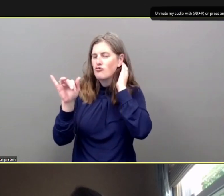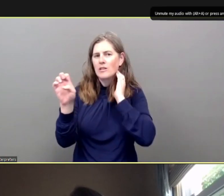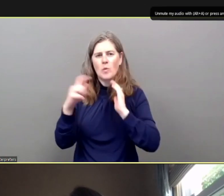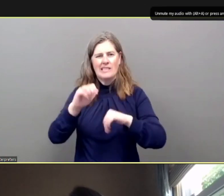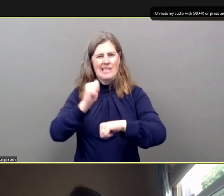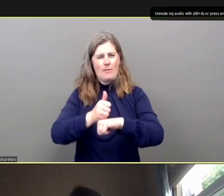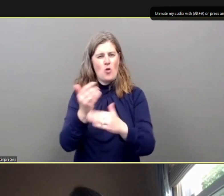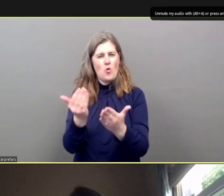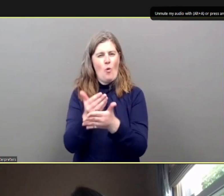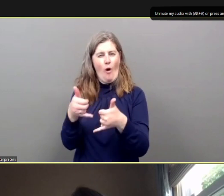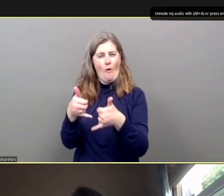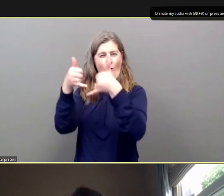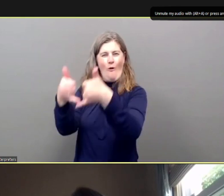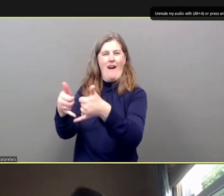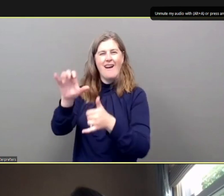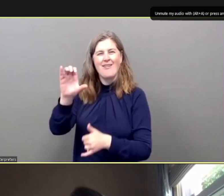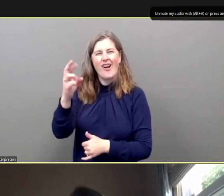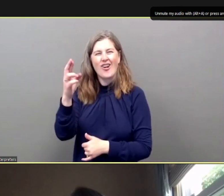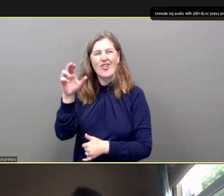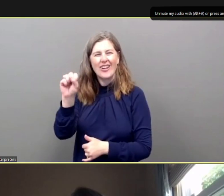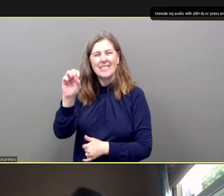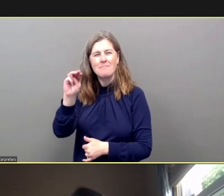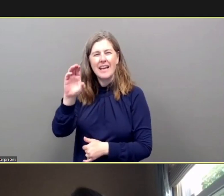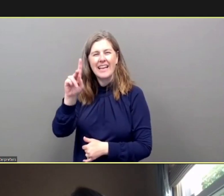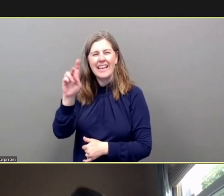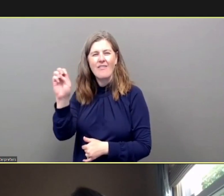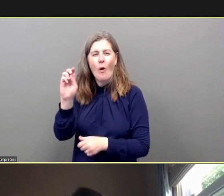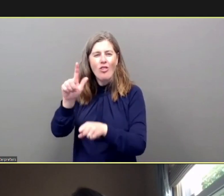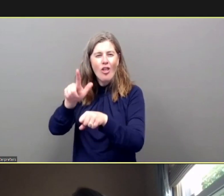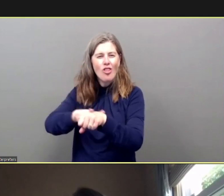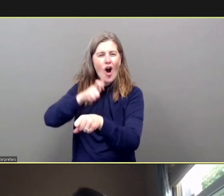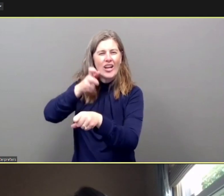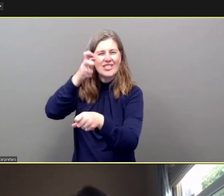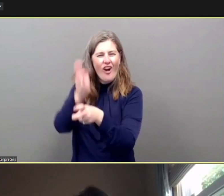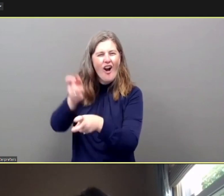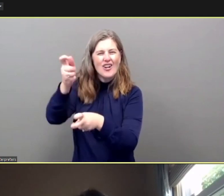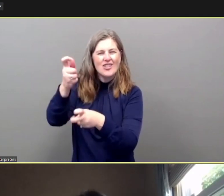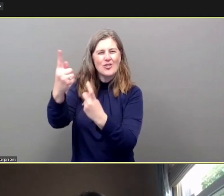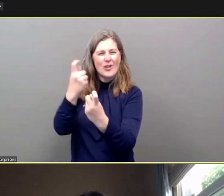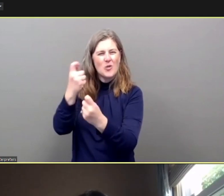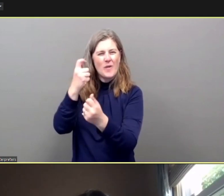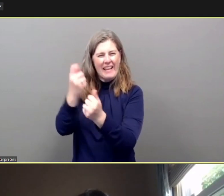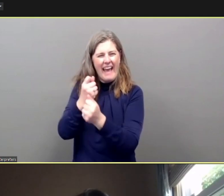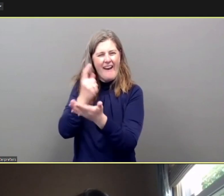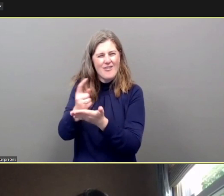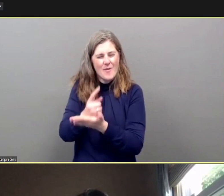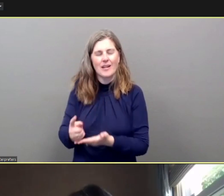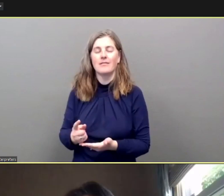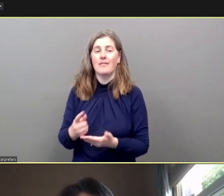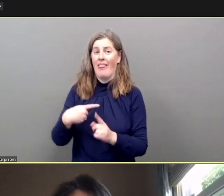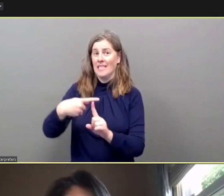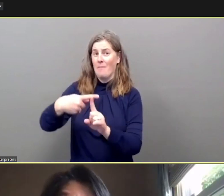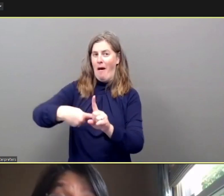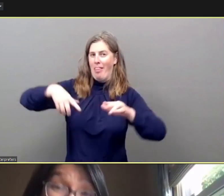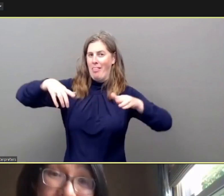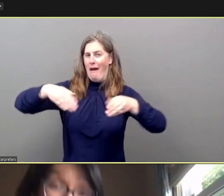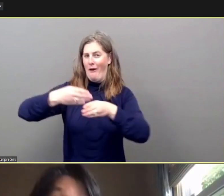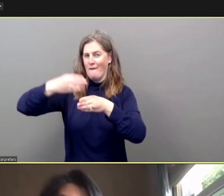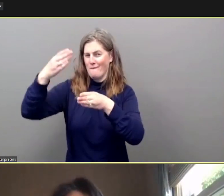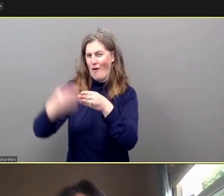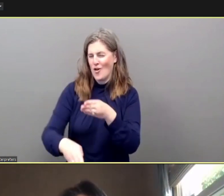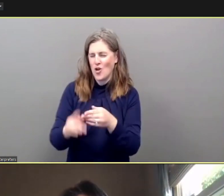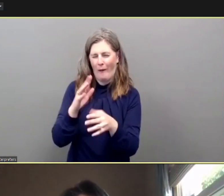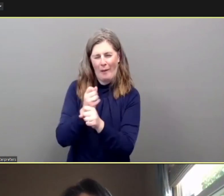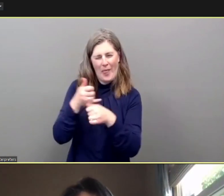award, the Chris McKee Award, for the longest, hardest question that we get every month. And so the month isn't over, so I'm not saying you're going to get it,